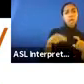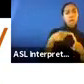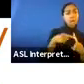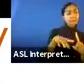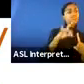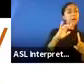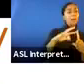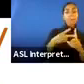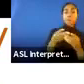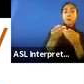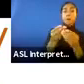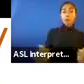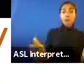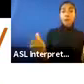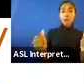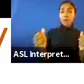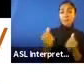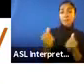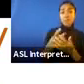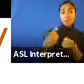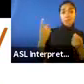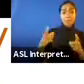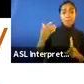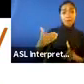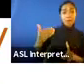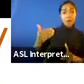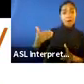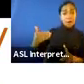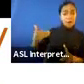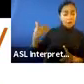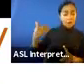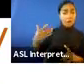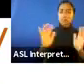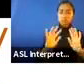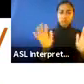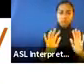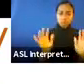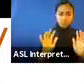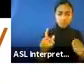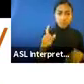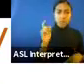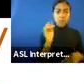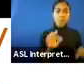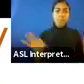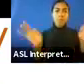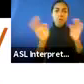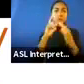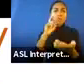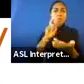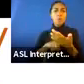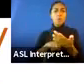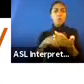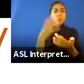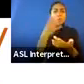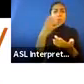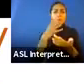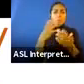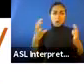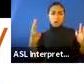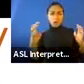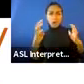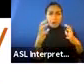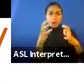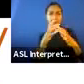solve the problems before us, we have to recognize and embrace the complexity of the systems we're grappling with. And